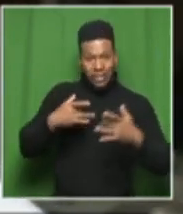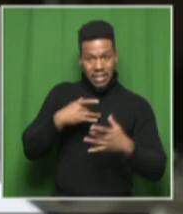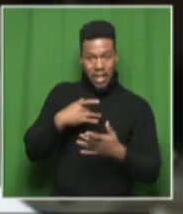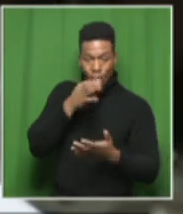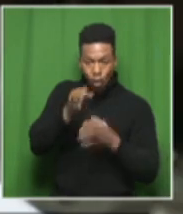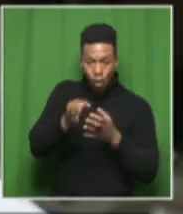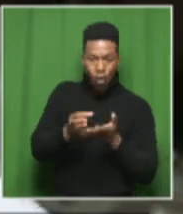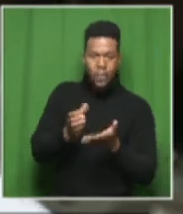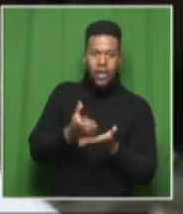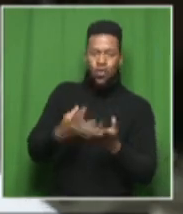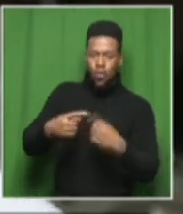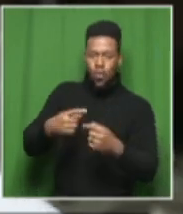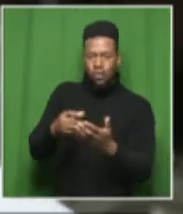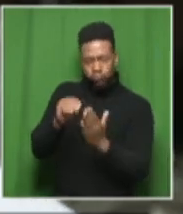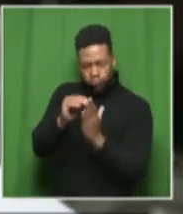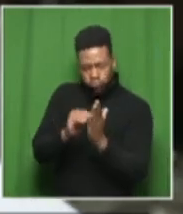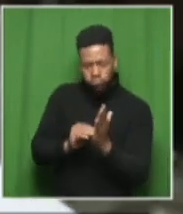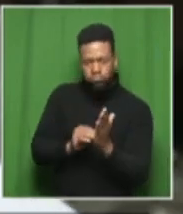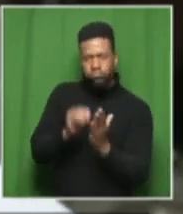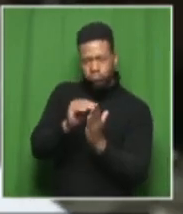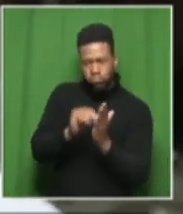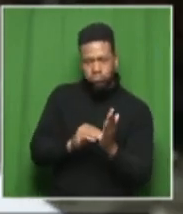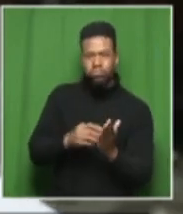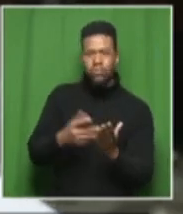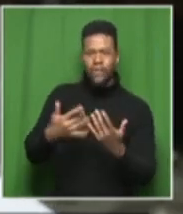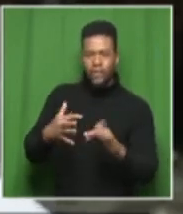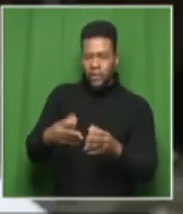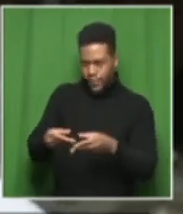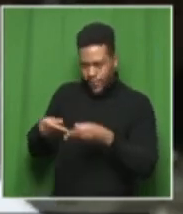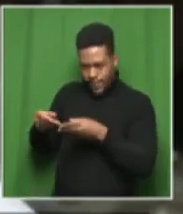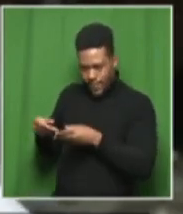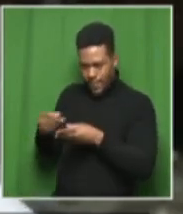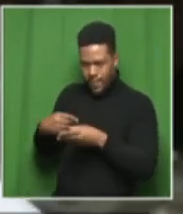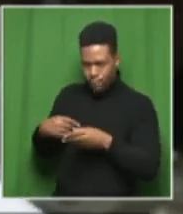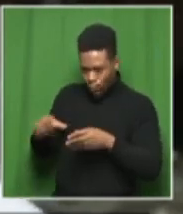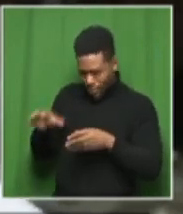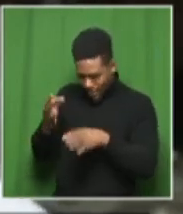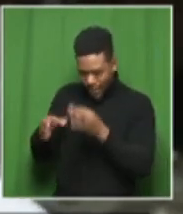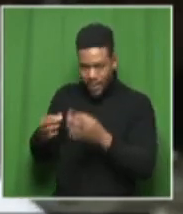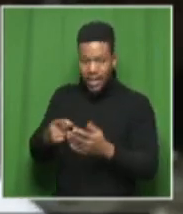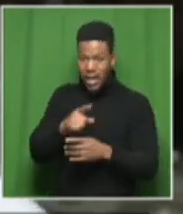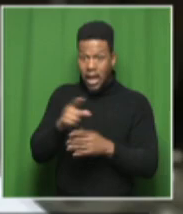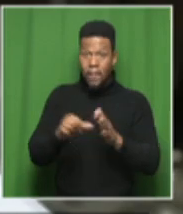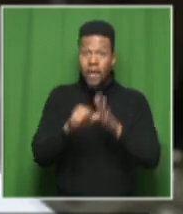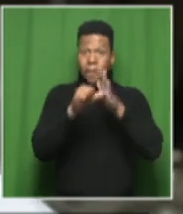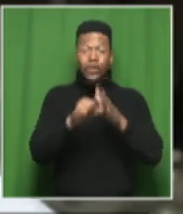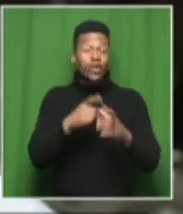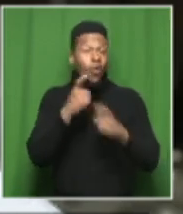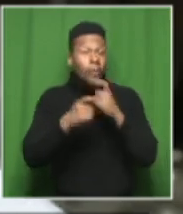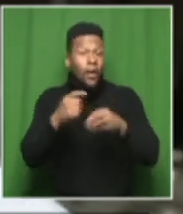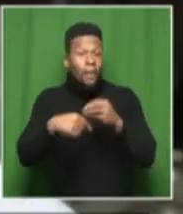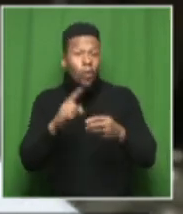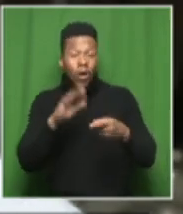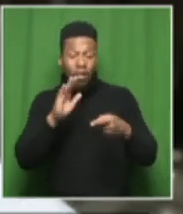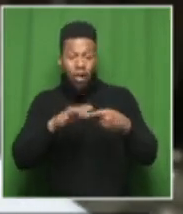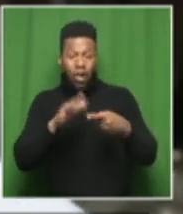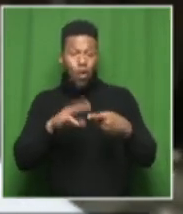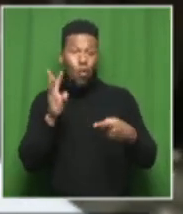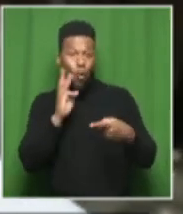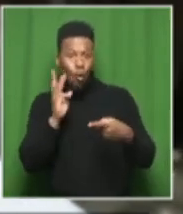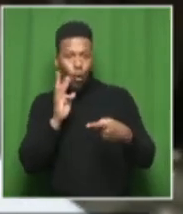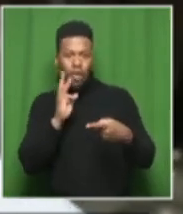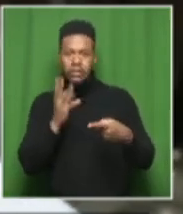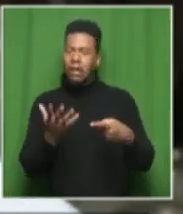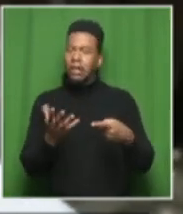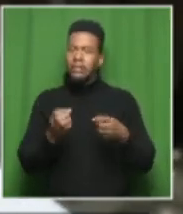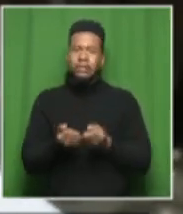as COGTA. Key to the service delivery challenges is water connectivity and water supply. In some instances